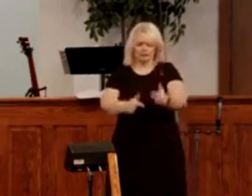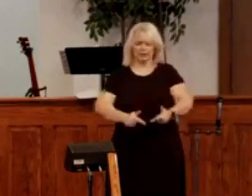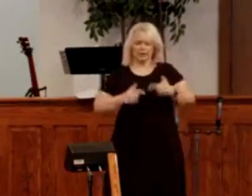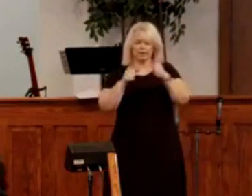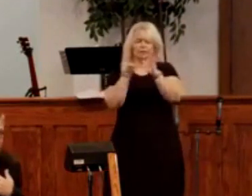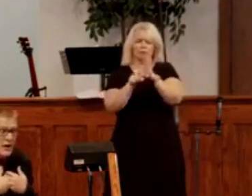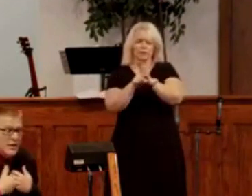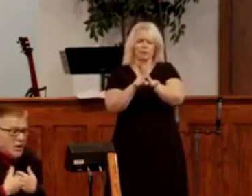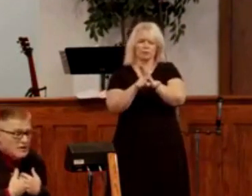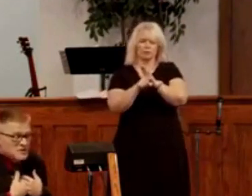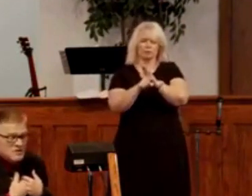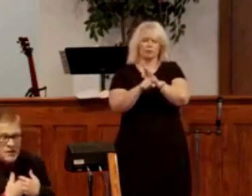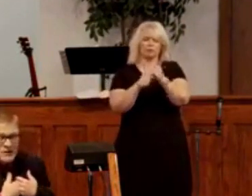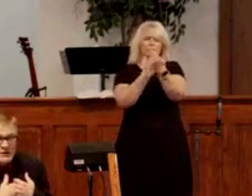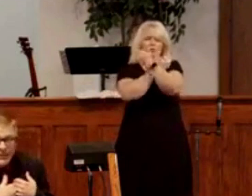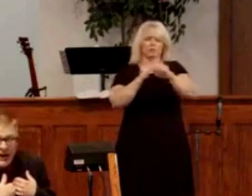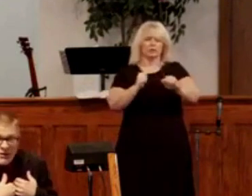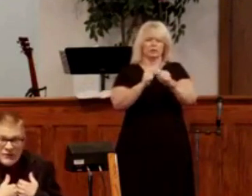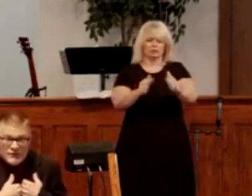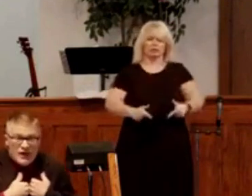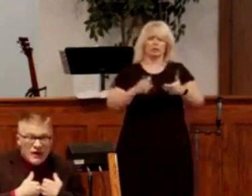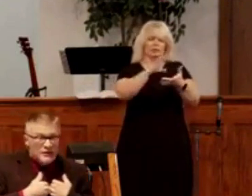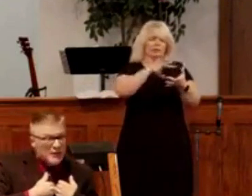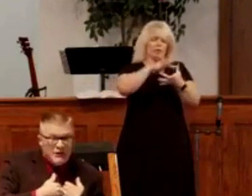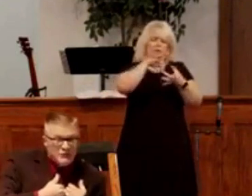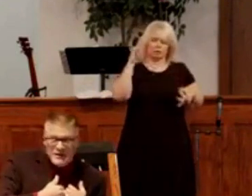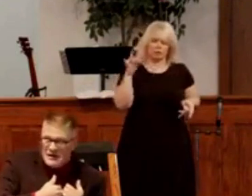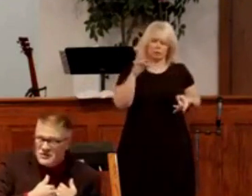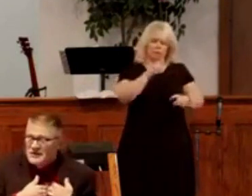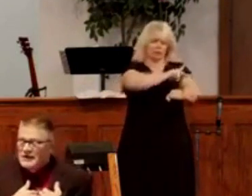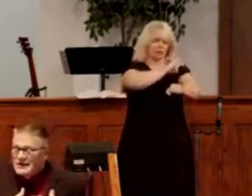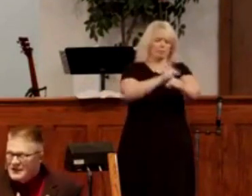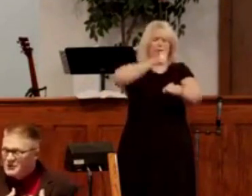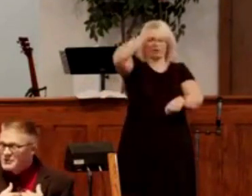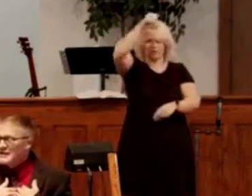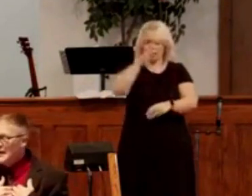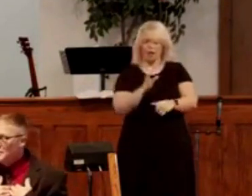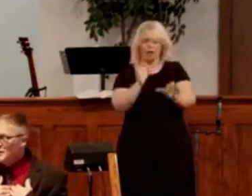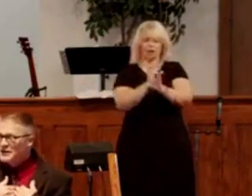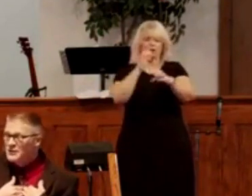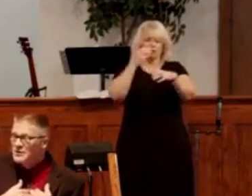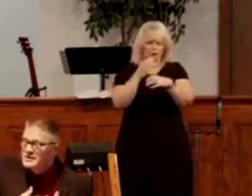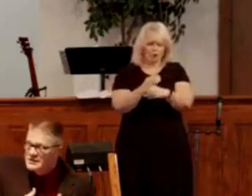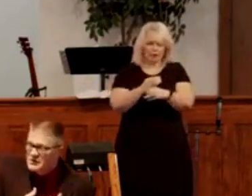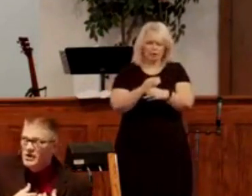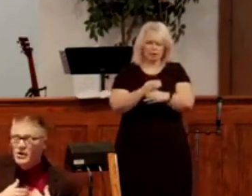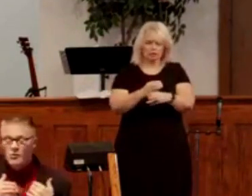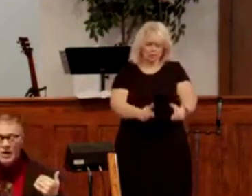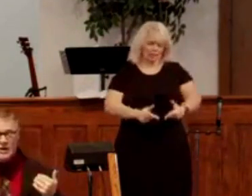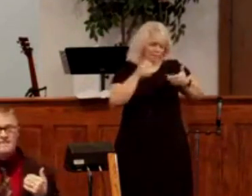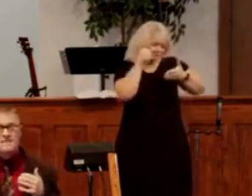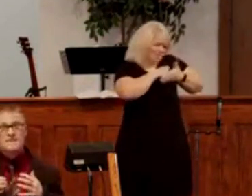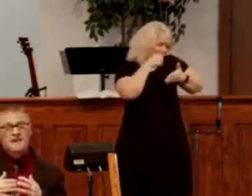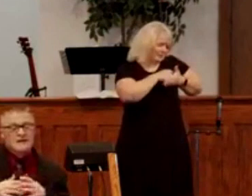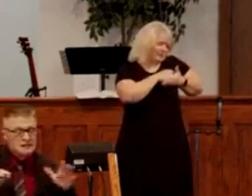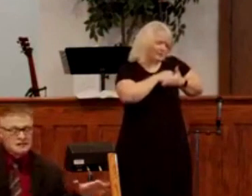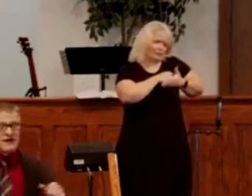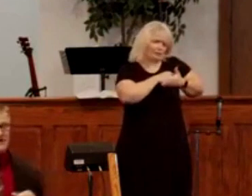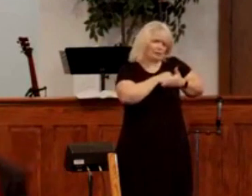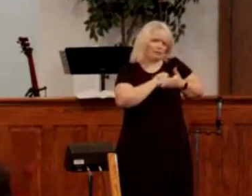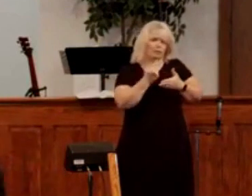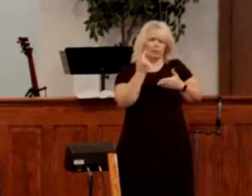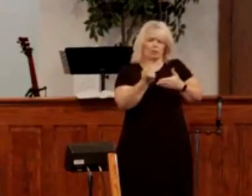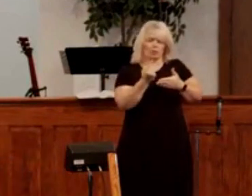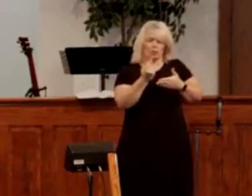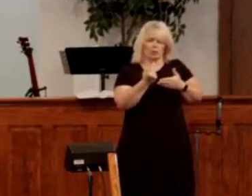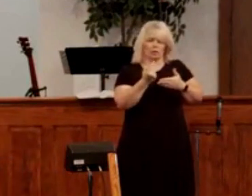saved, you were indwelled by the Holy Spirit. The power of God, the power of creation, came and resided within you. What's he do? One, he